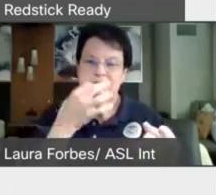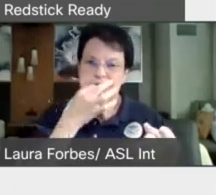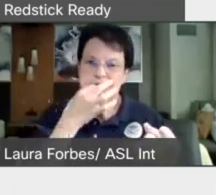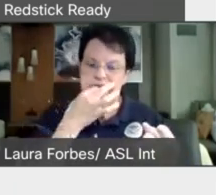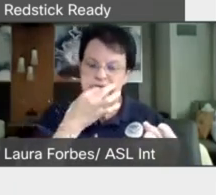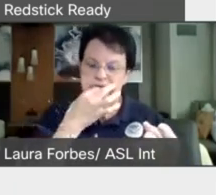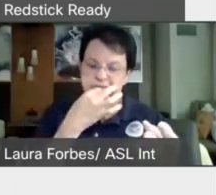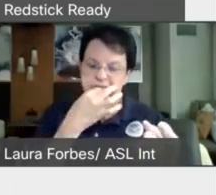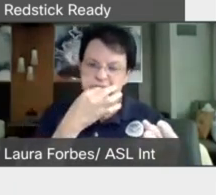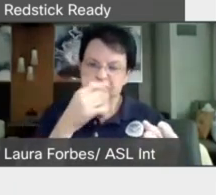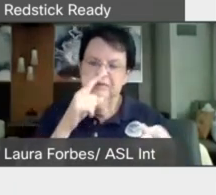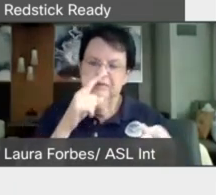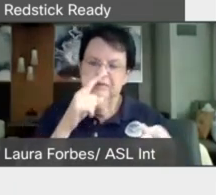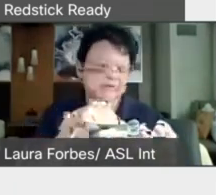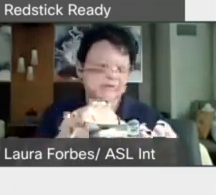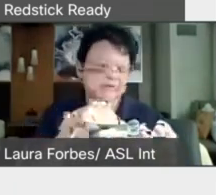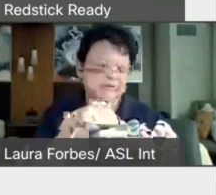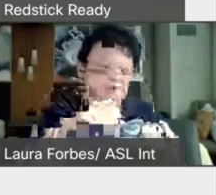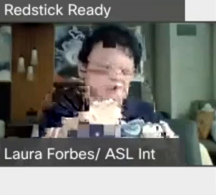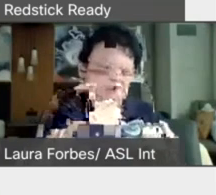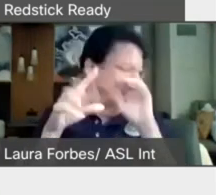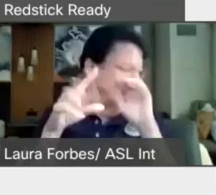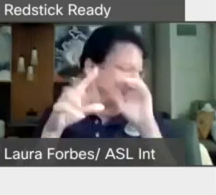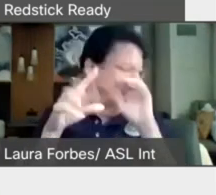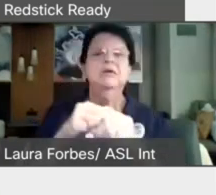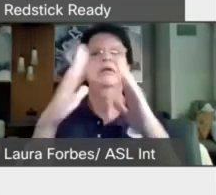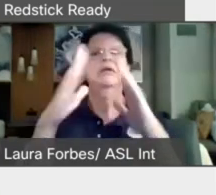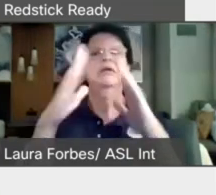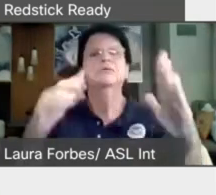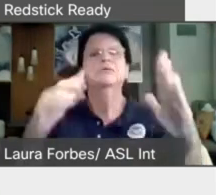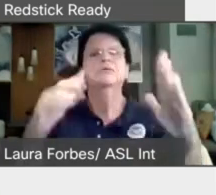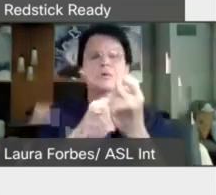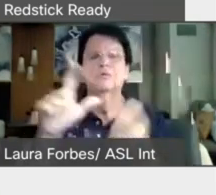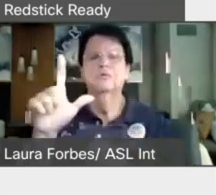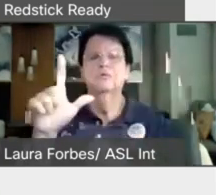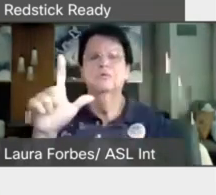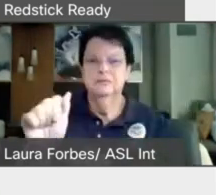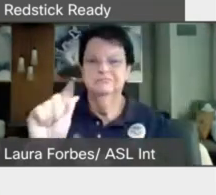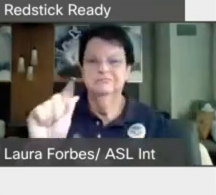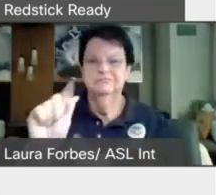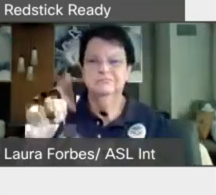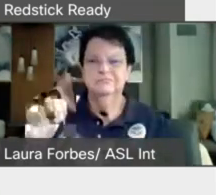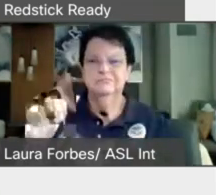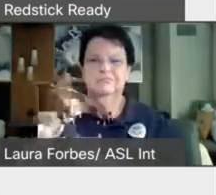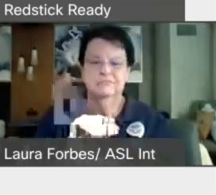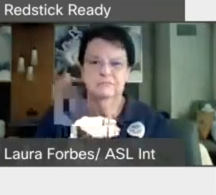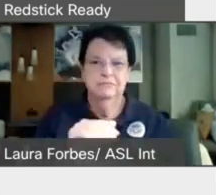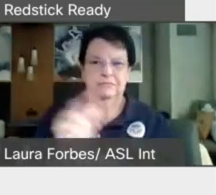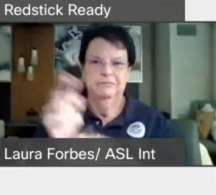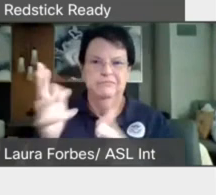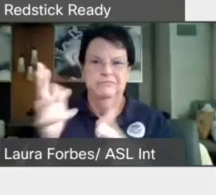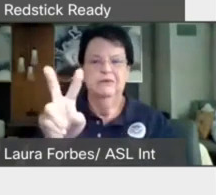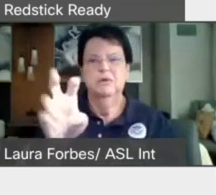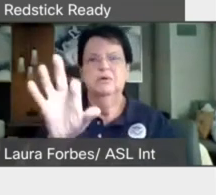been included in the roofing support for Louisiana. To date, as of last night, we had received